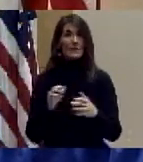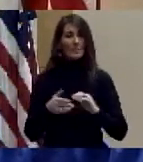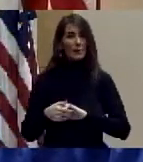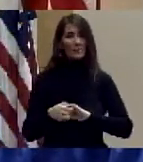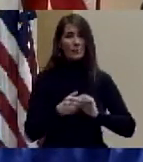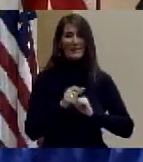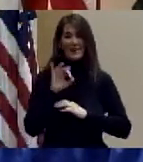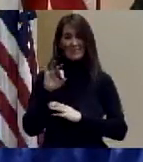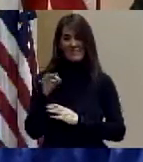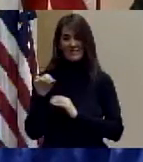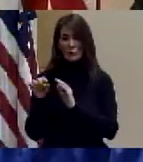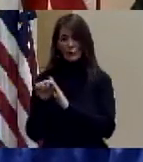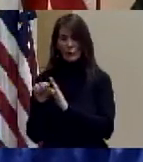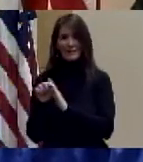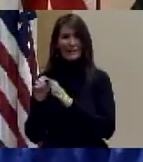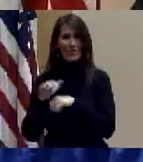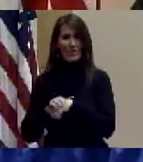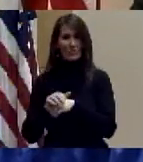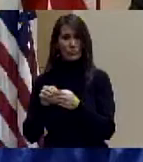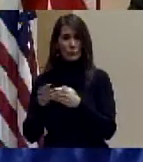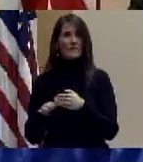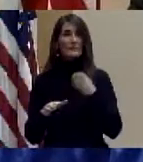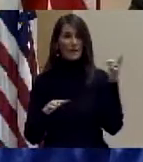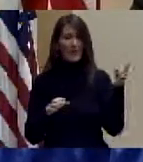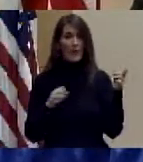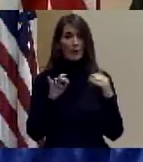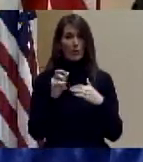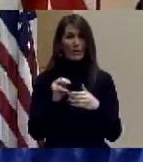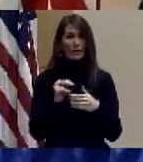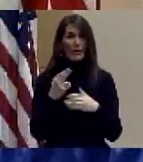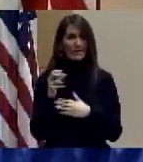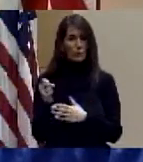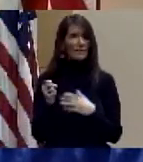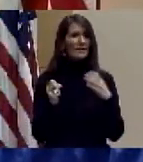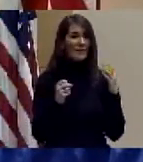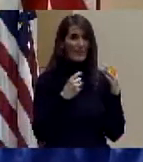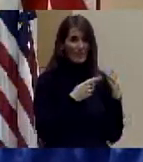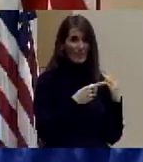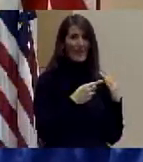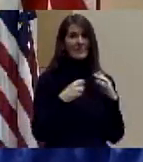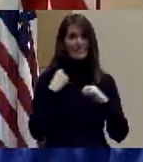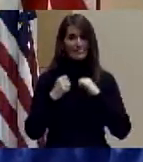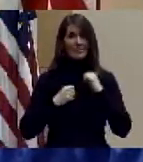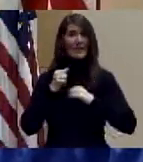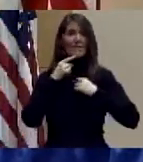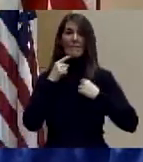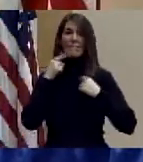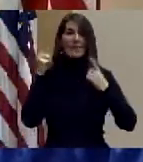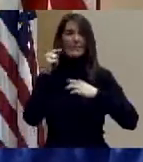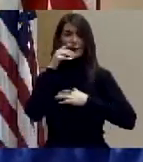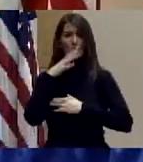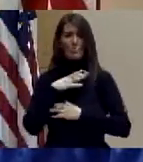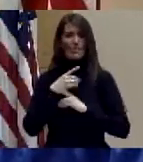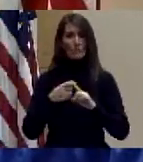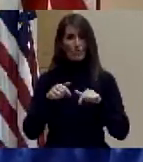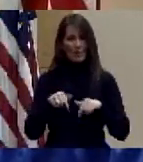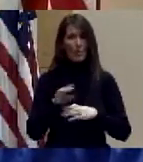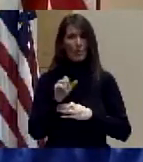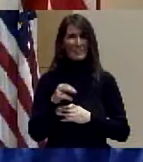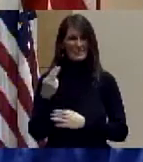grade English students at Brighton High School, who portrayed famous women in Brighton's history.